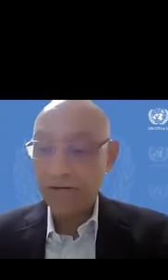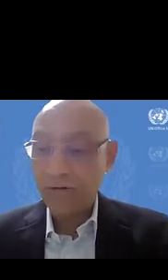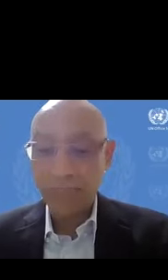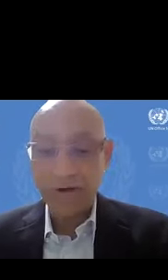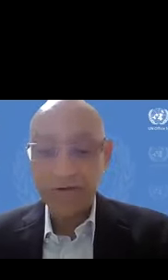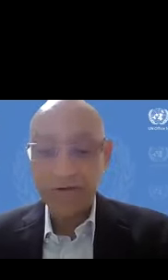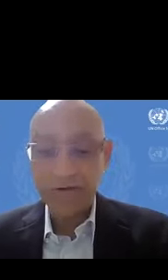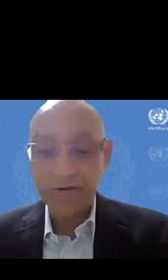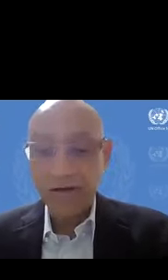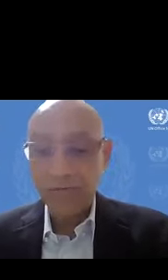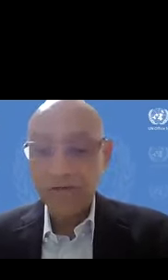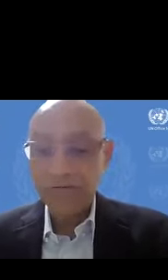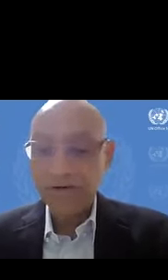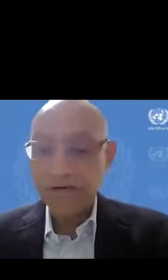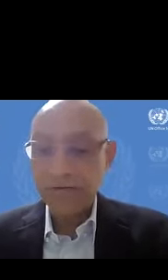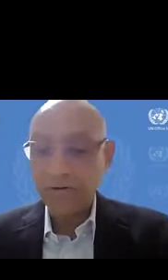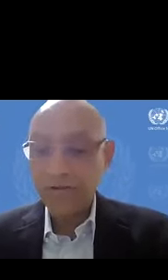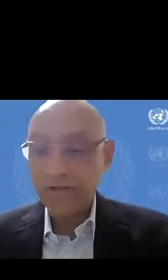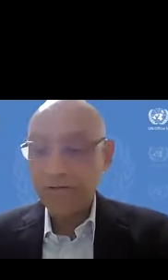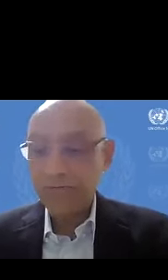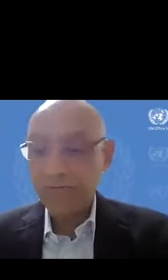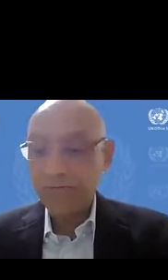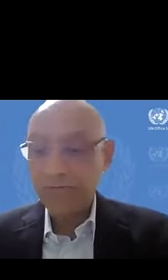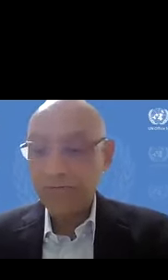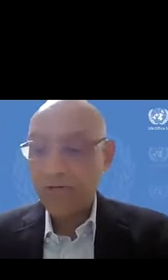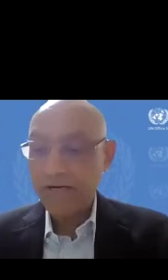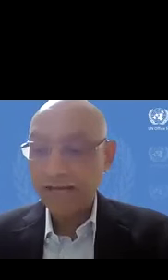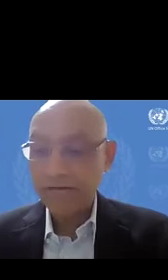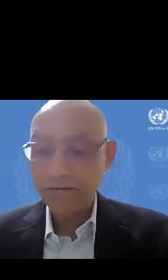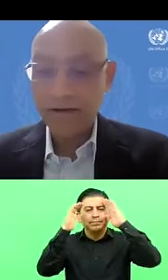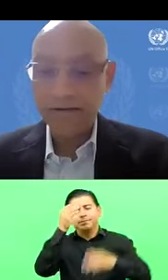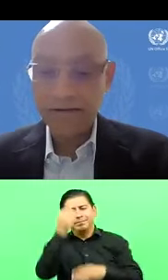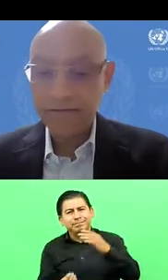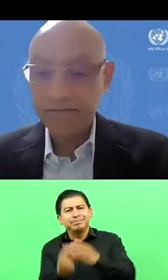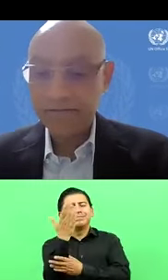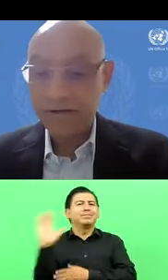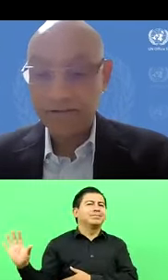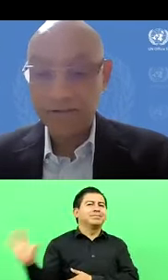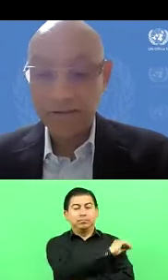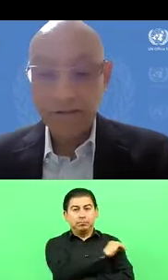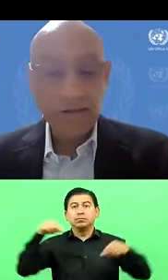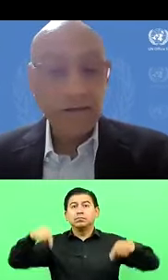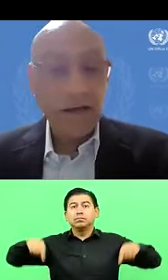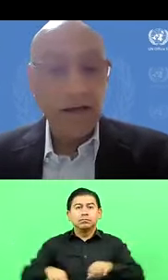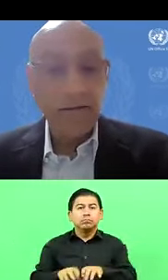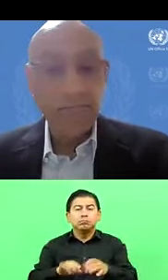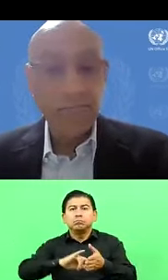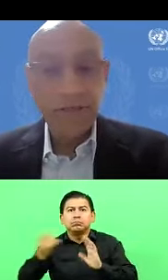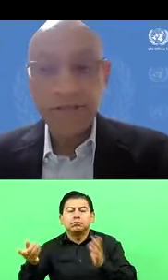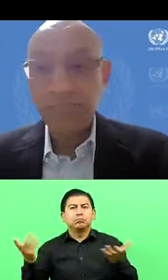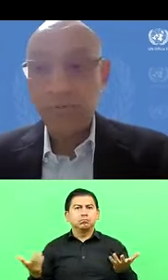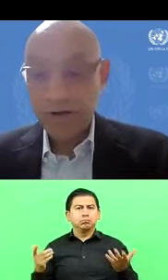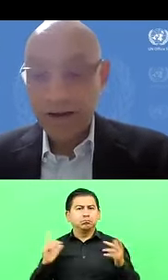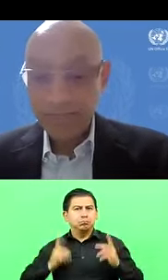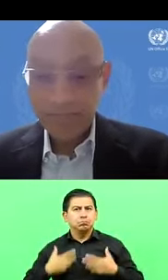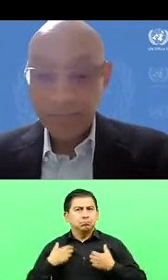triangular cooperation, inclusive and technological innovations for urban health and disaster risk reduction.